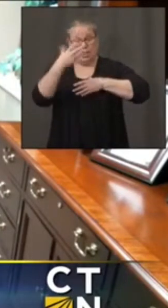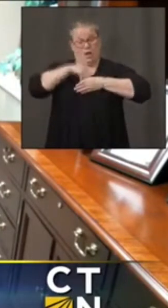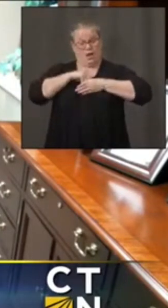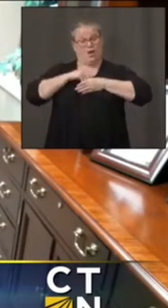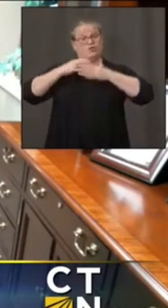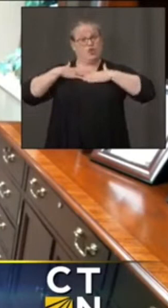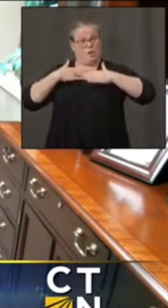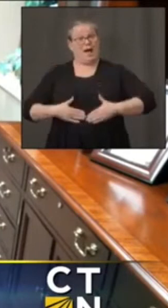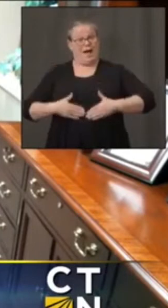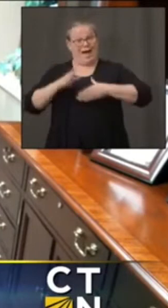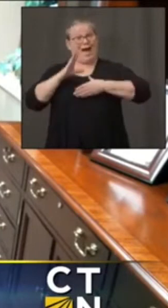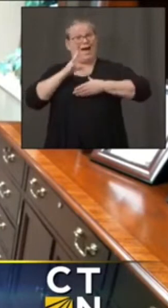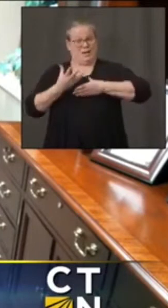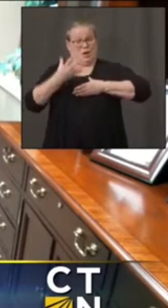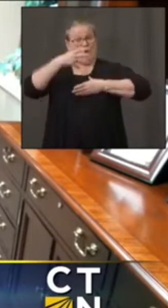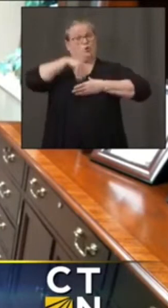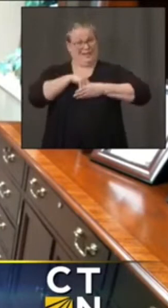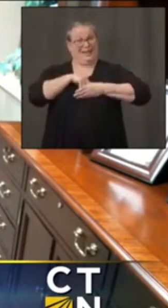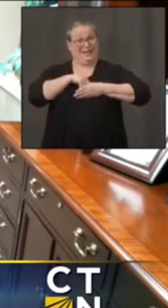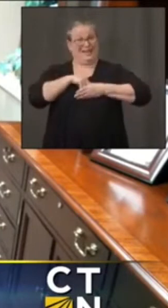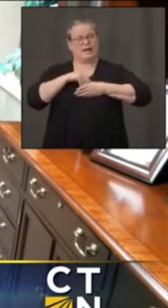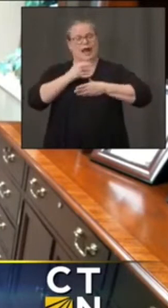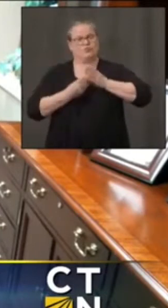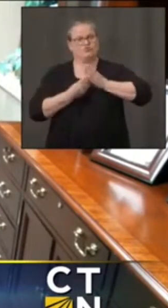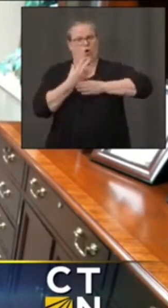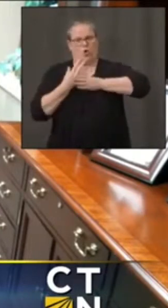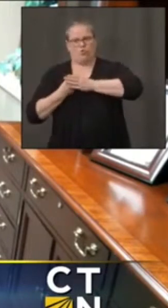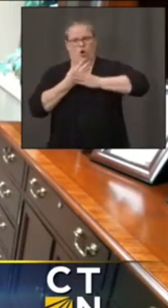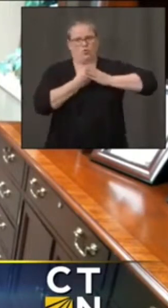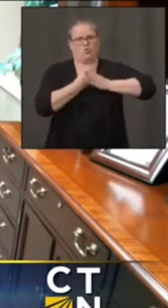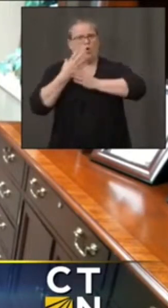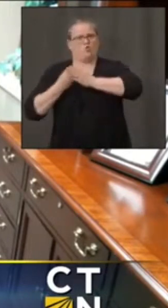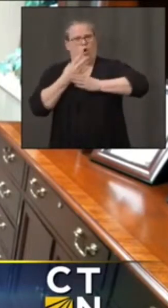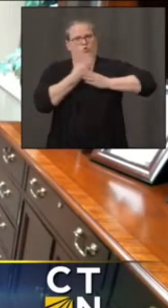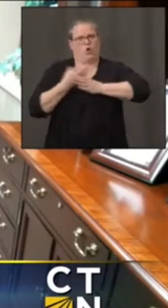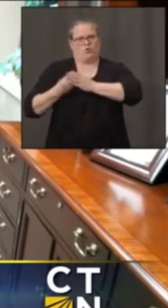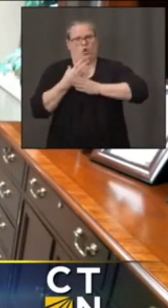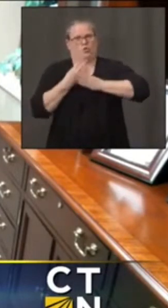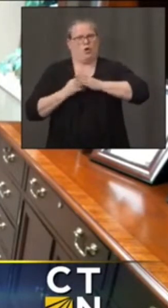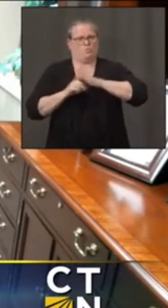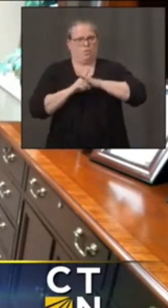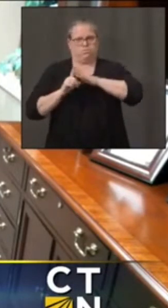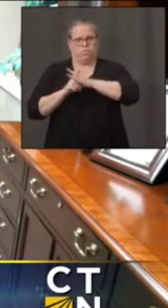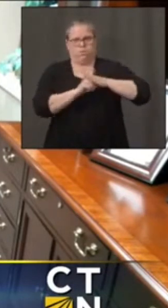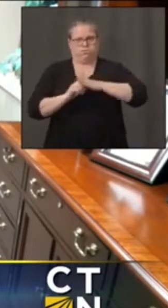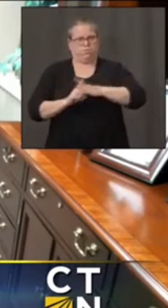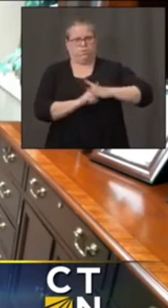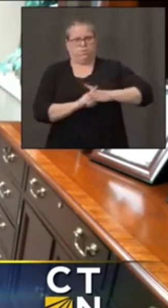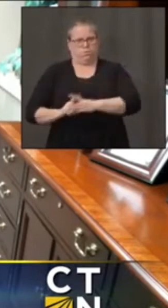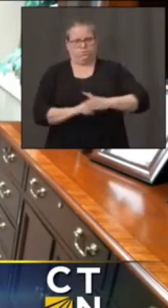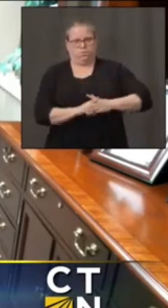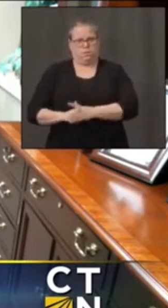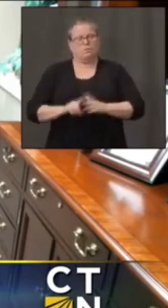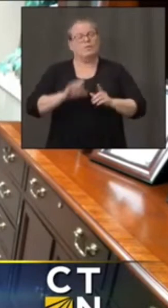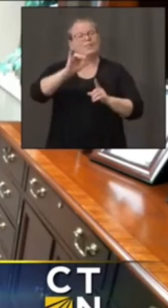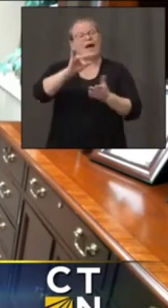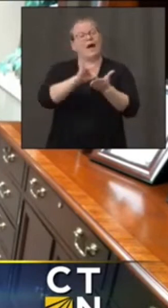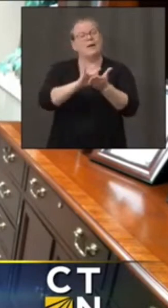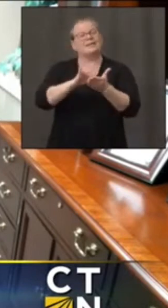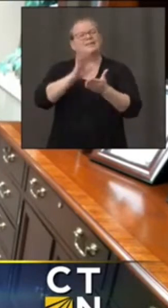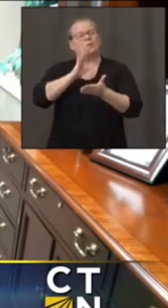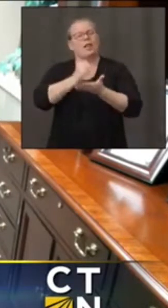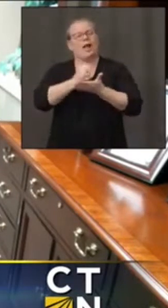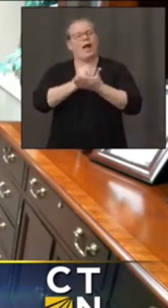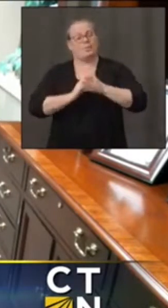more pronounced if given early. And it has been shown thus far to significantly reduce the